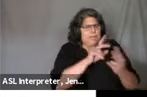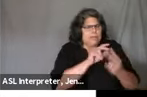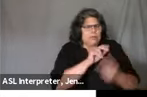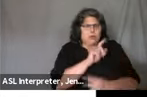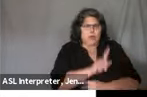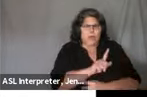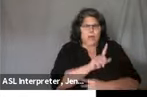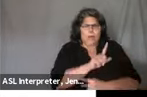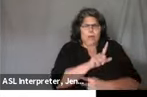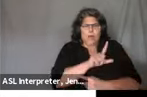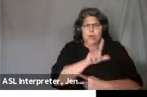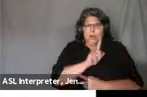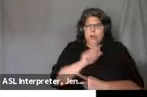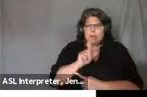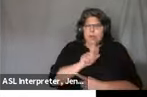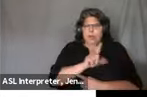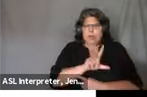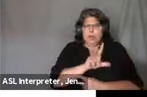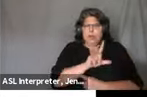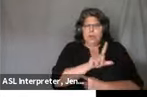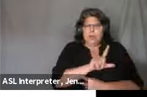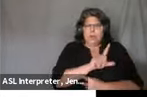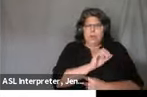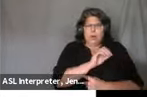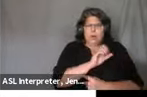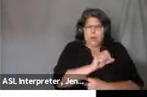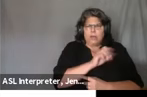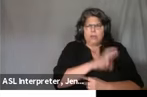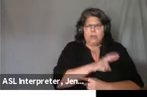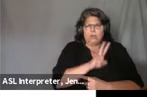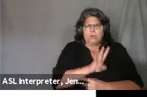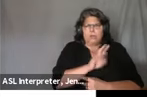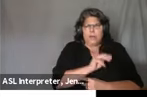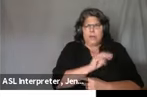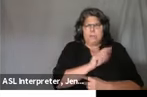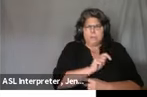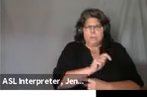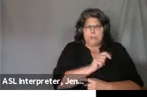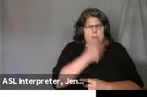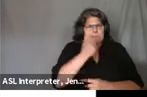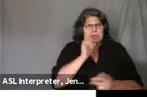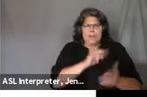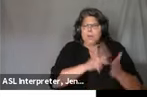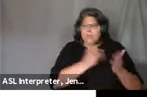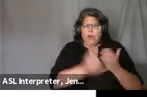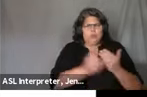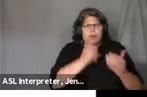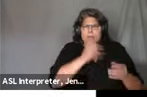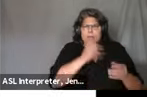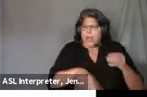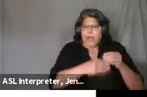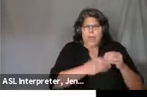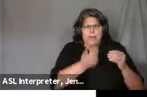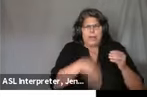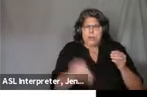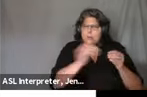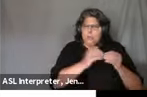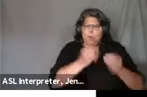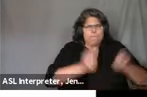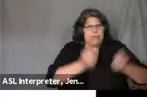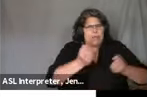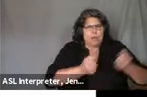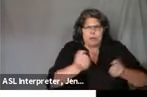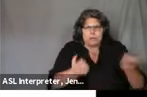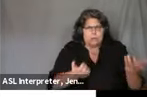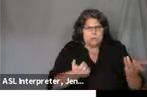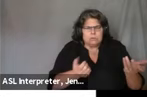as part of the environmental review, since the project would not add any additional vehicular trips to the